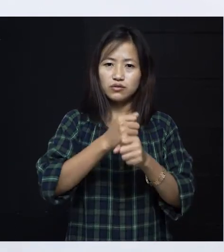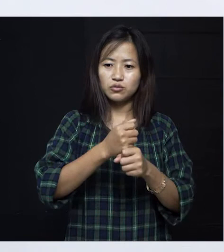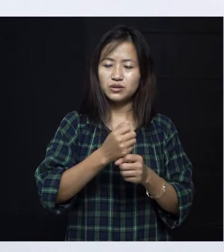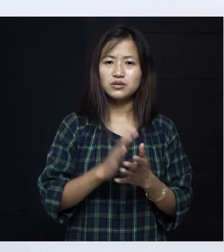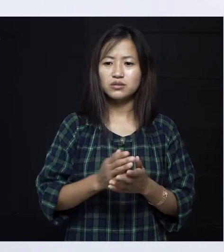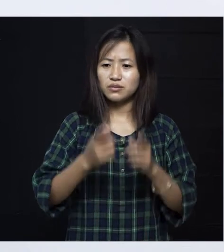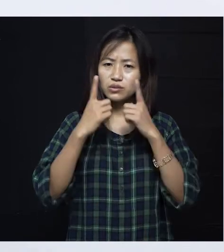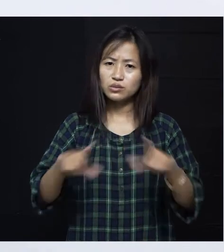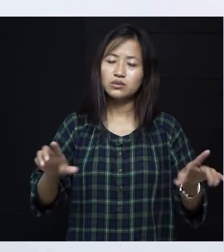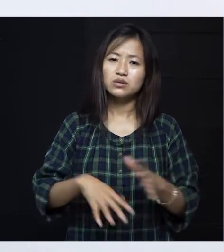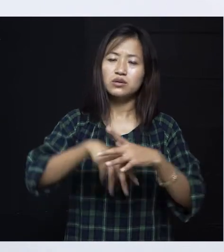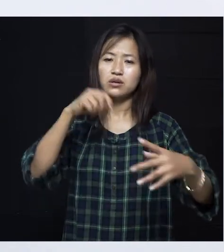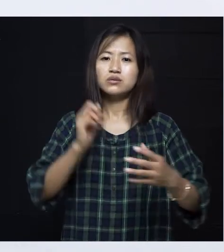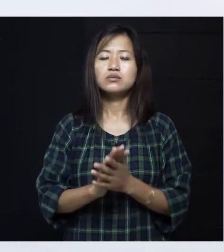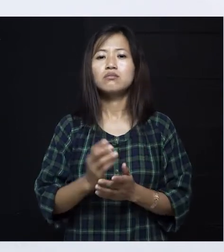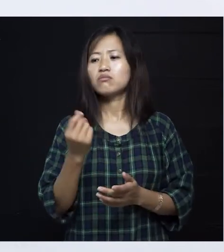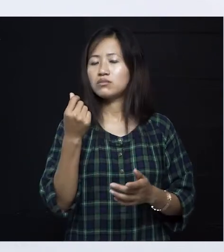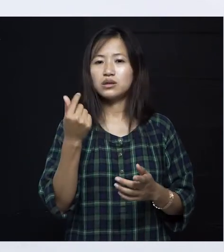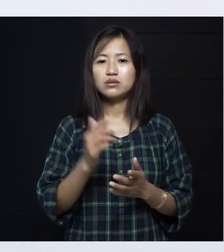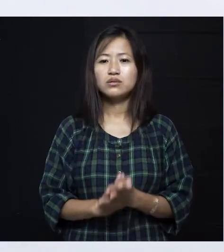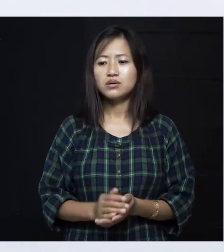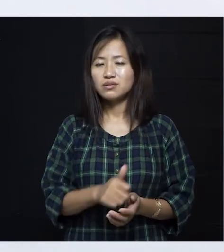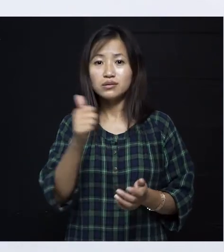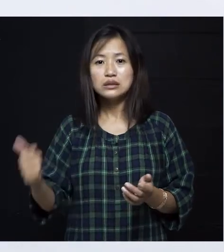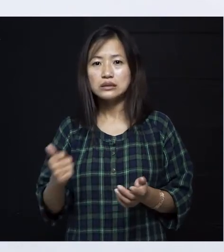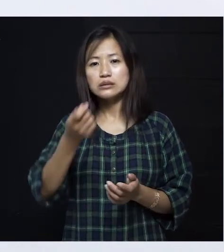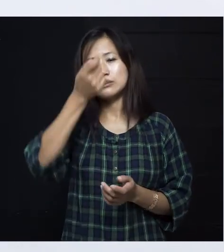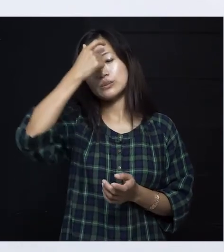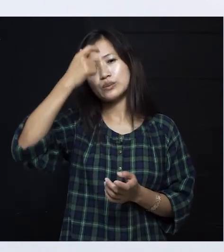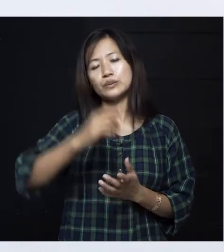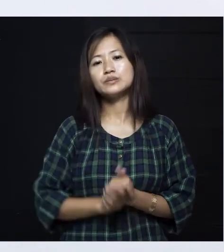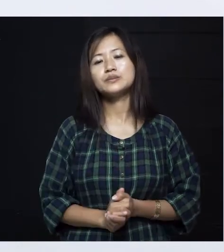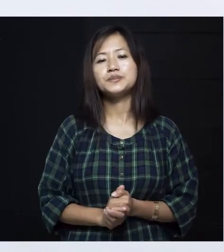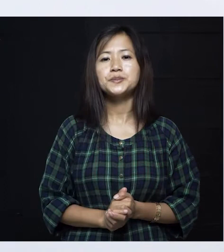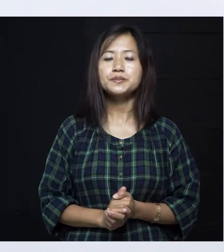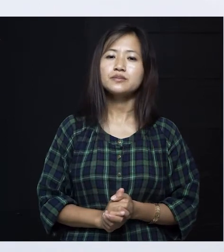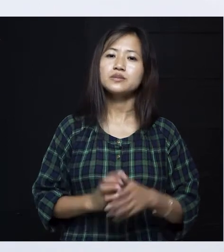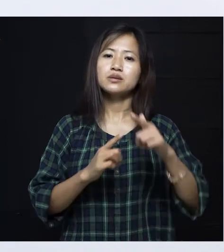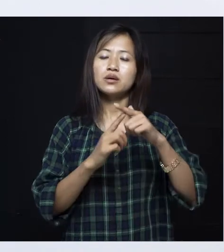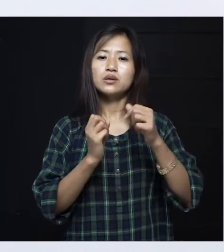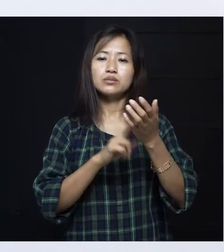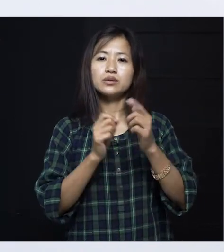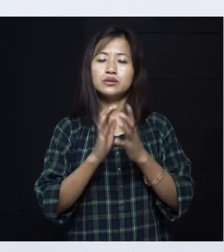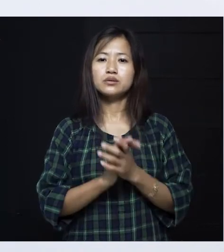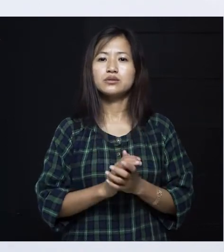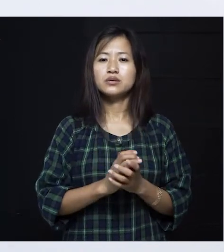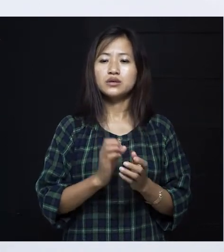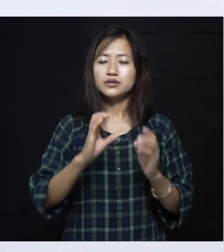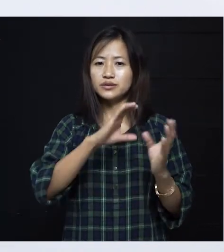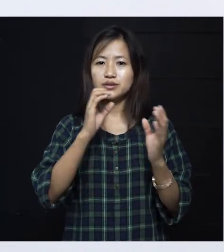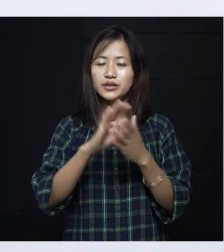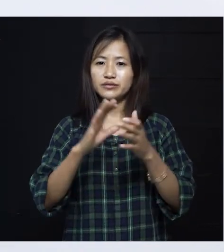money because of that. So that is also another problem. Okay, then we have a topic which says chain